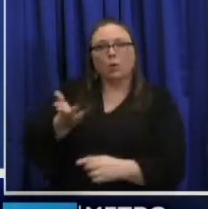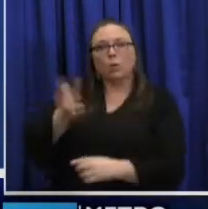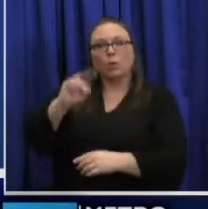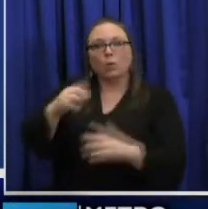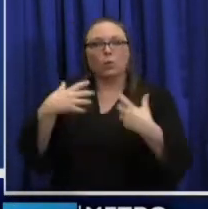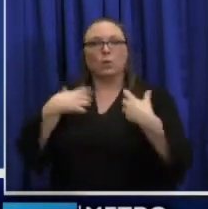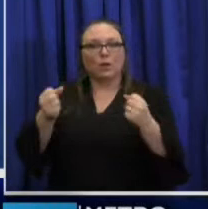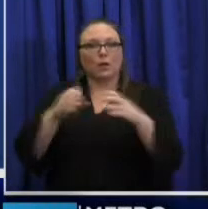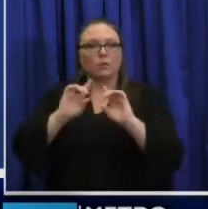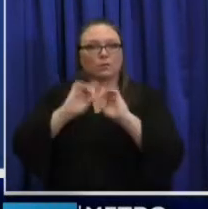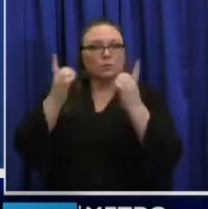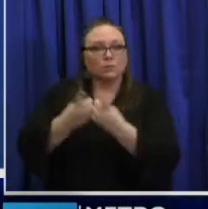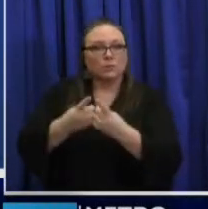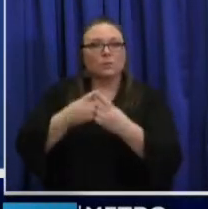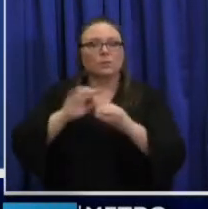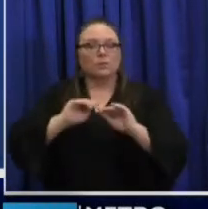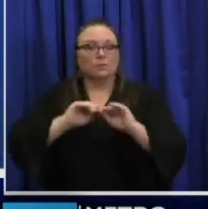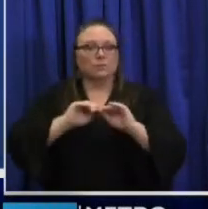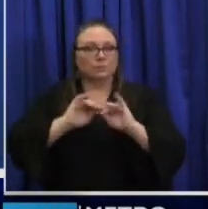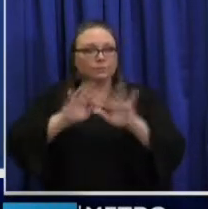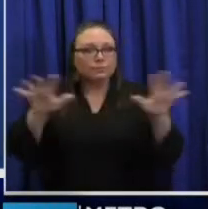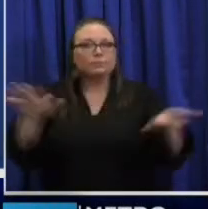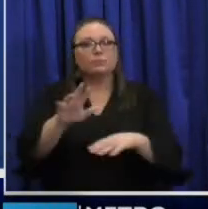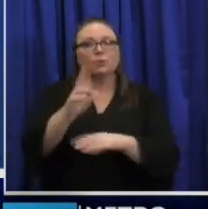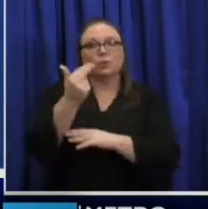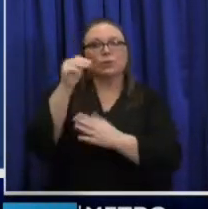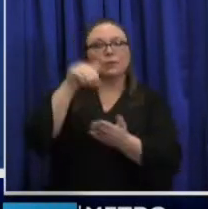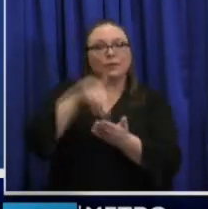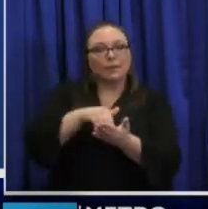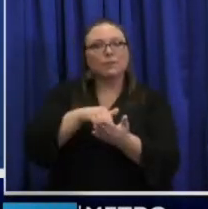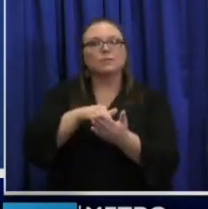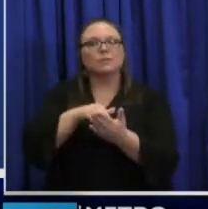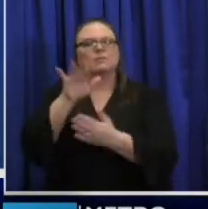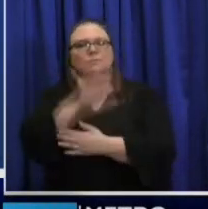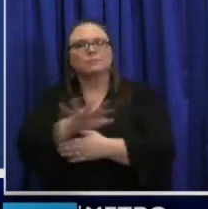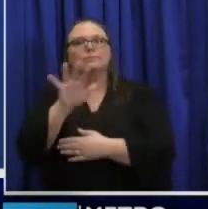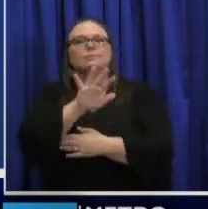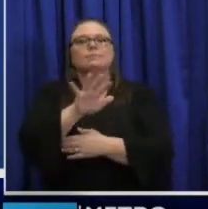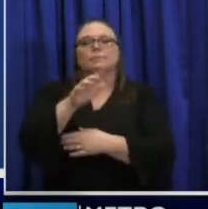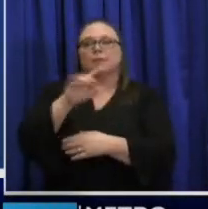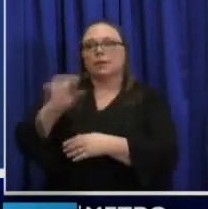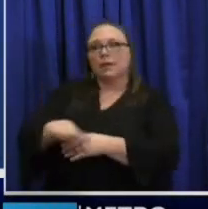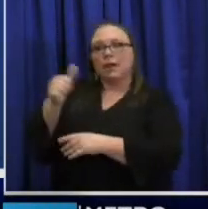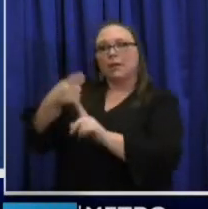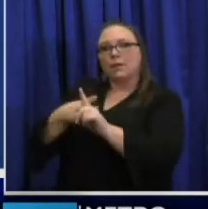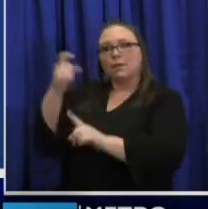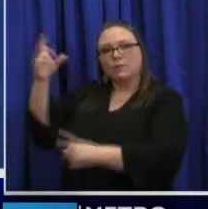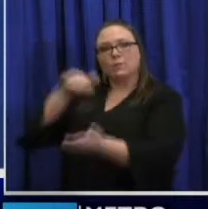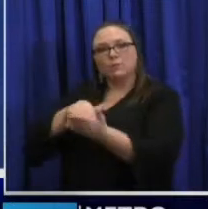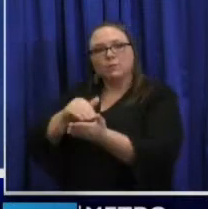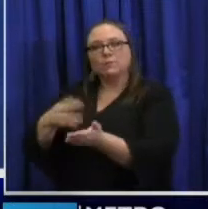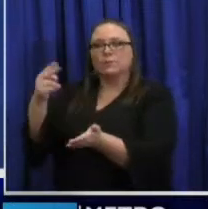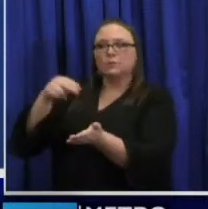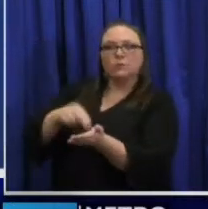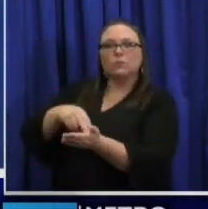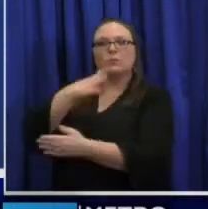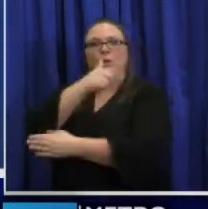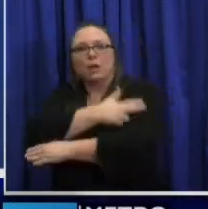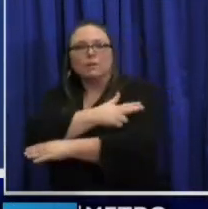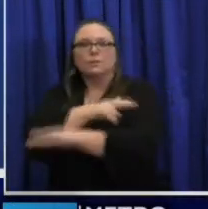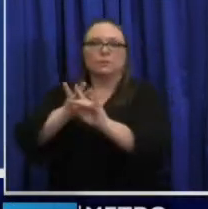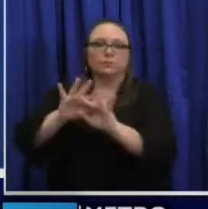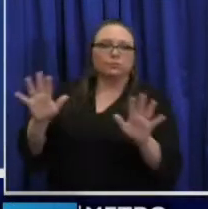administered 13,208 doses. All the other doses have been given by our healthcare, hospital, and